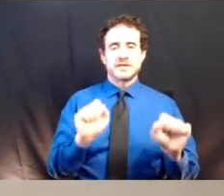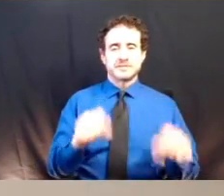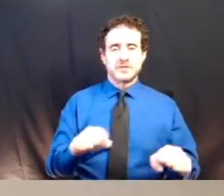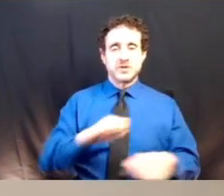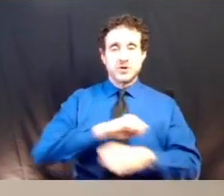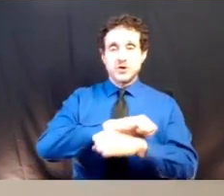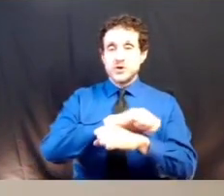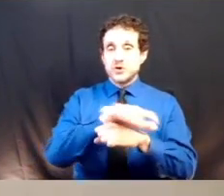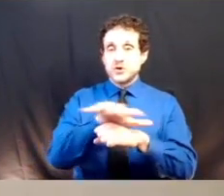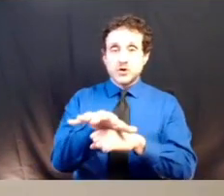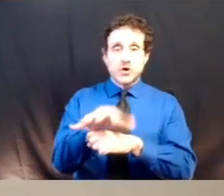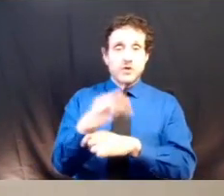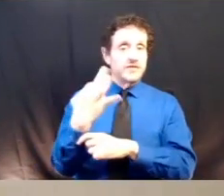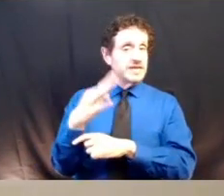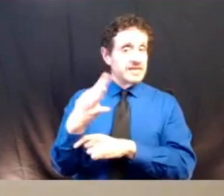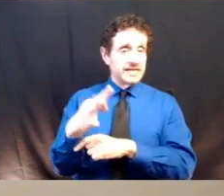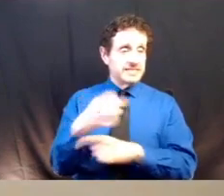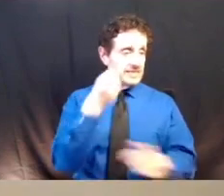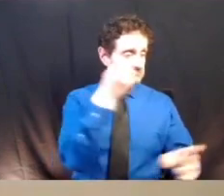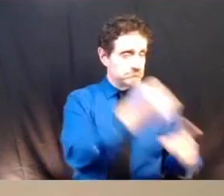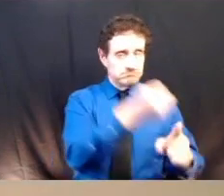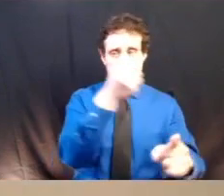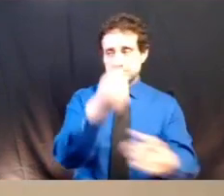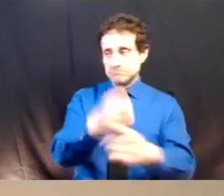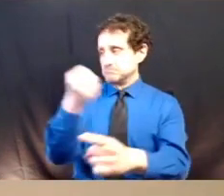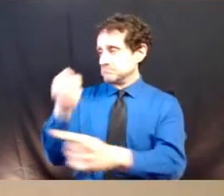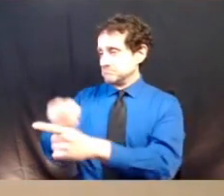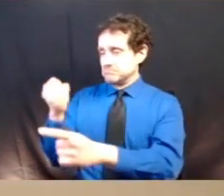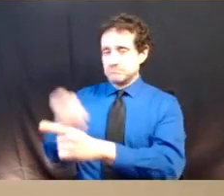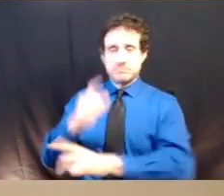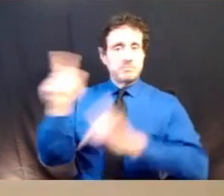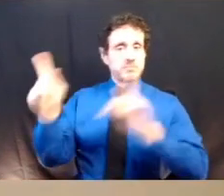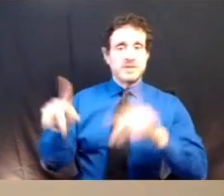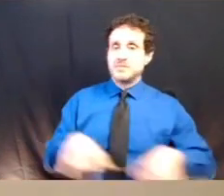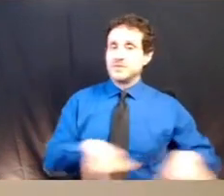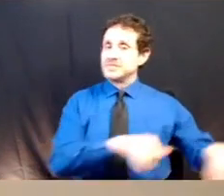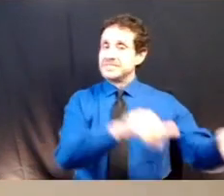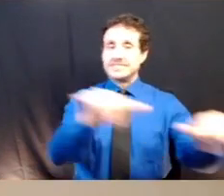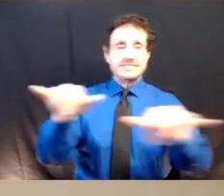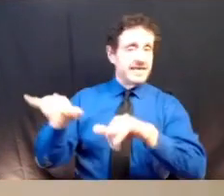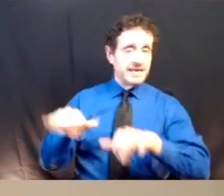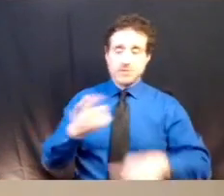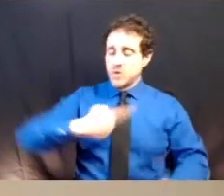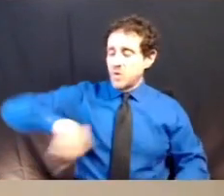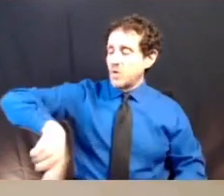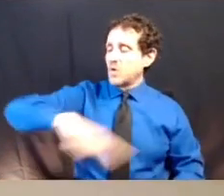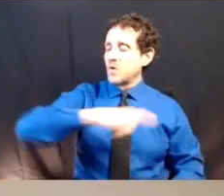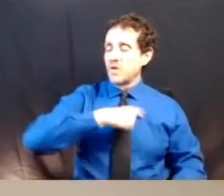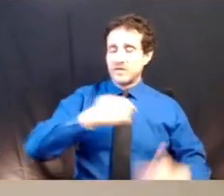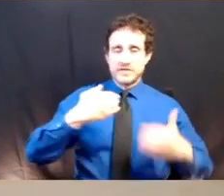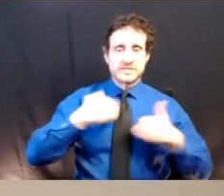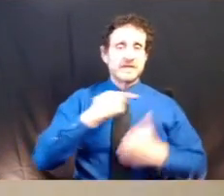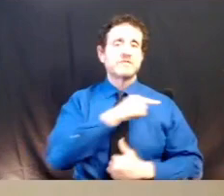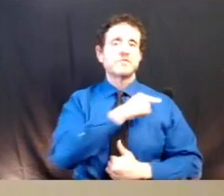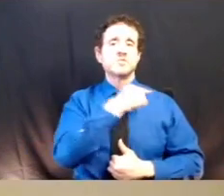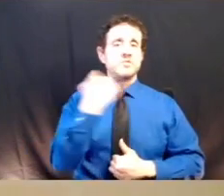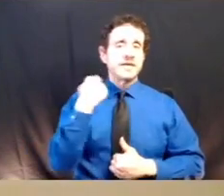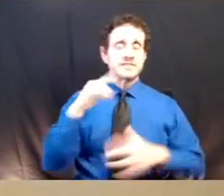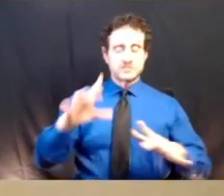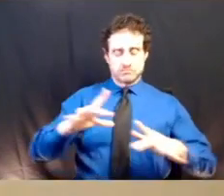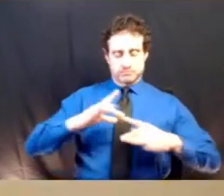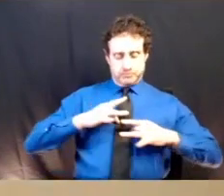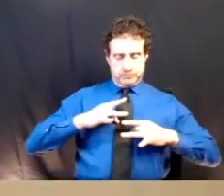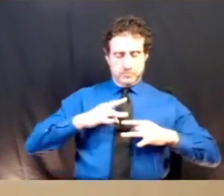virus. That remains true. Everyone is at risk of contracting this virus, no matter what county you